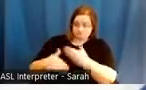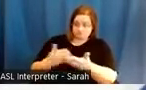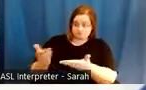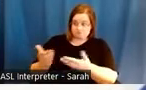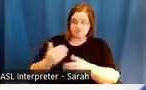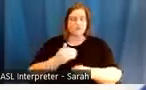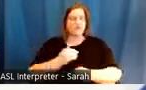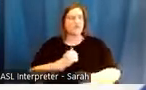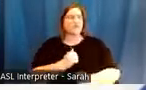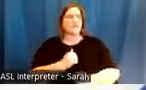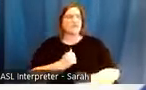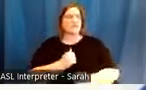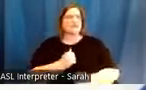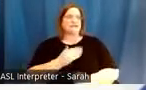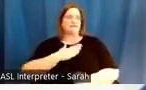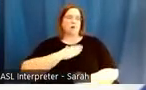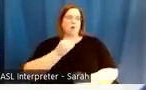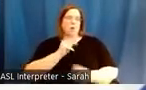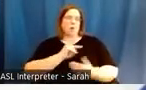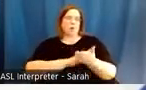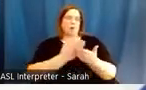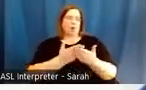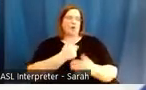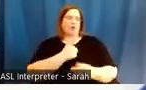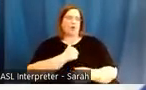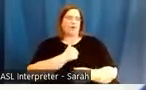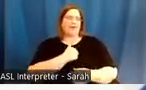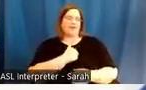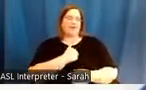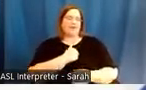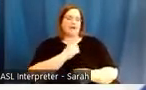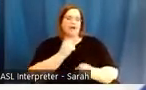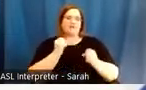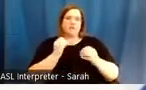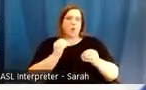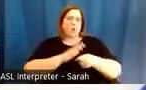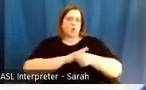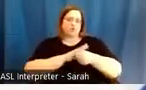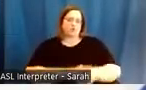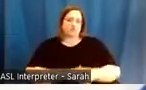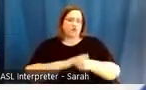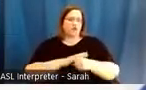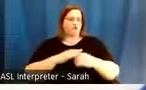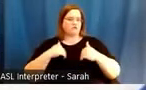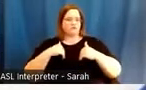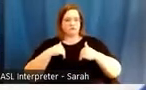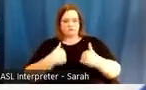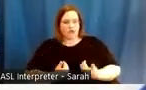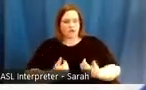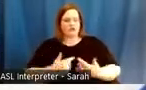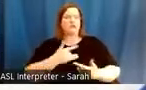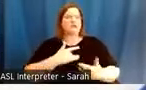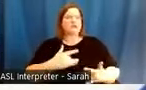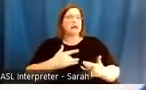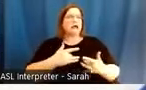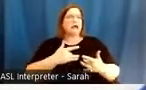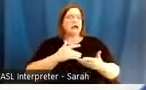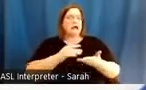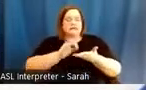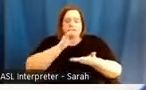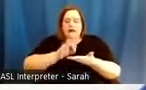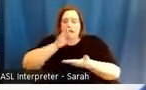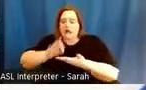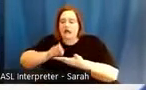don't really do my own cooking because I'm so stressed or tired, or I tend to just snack a